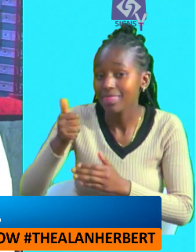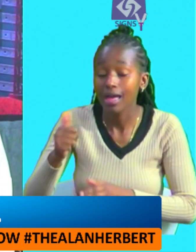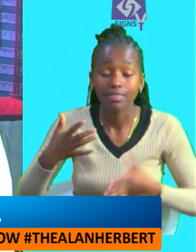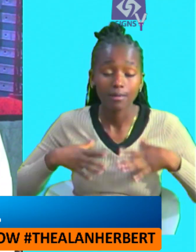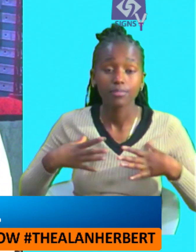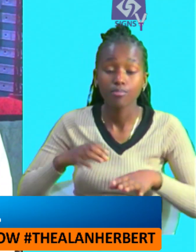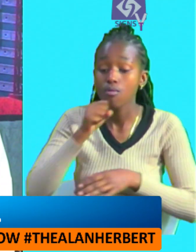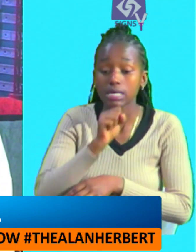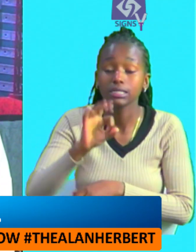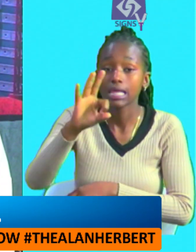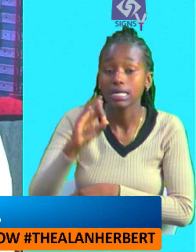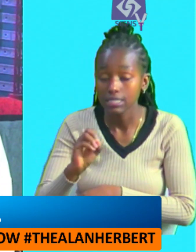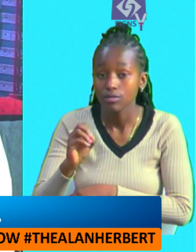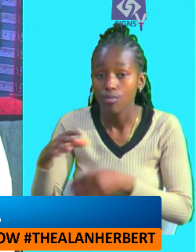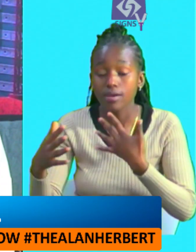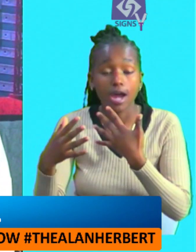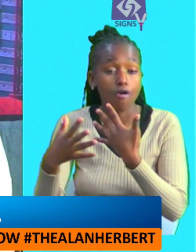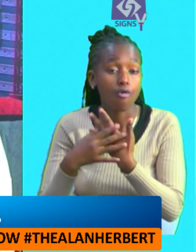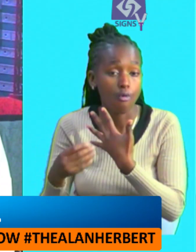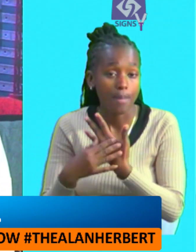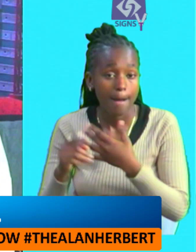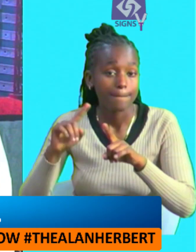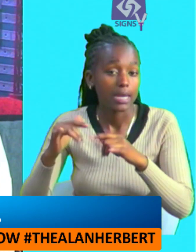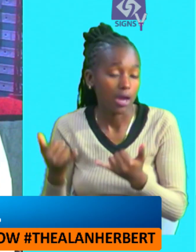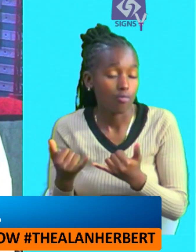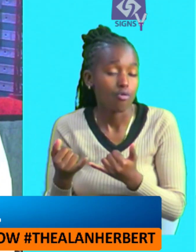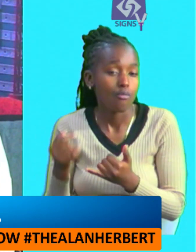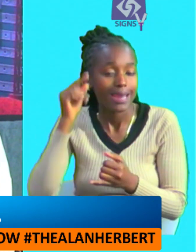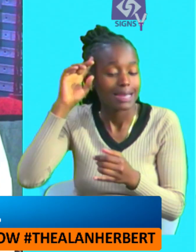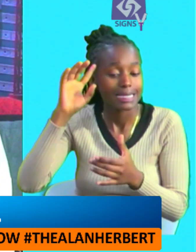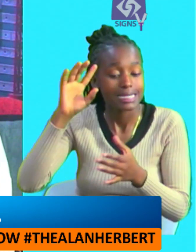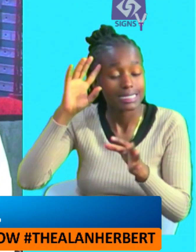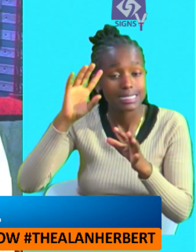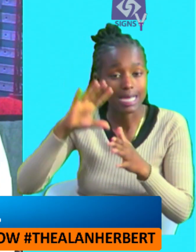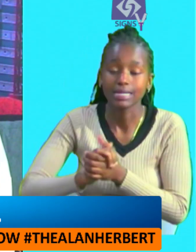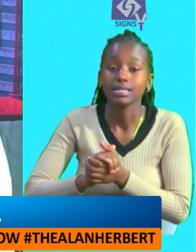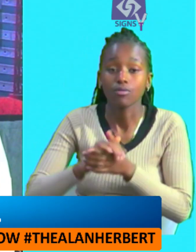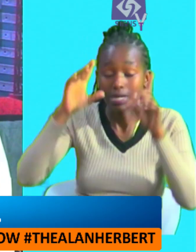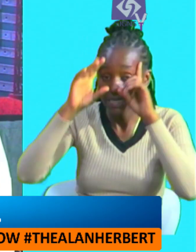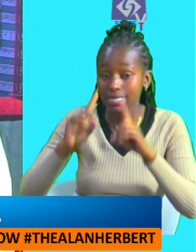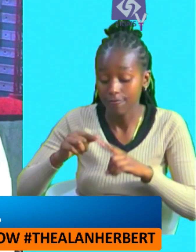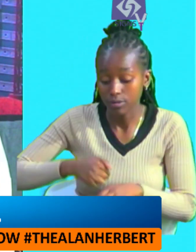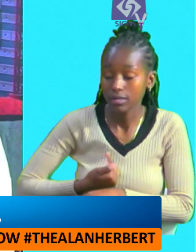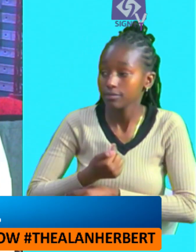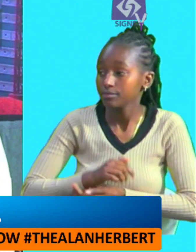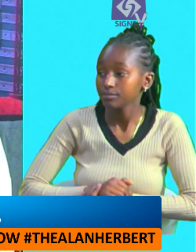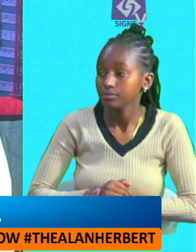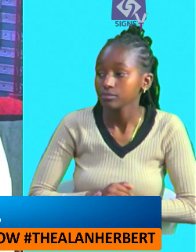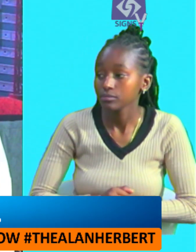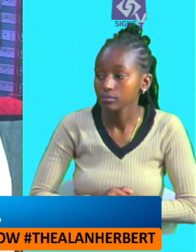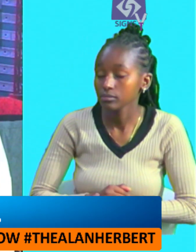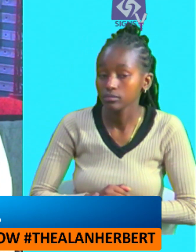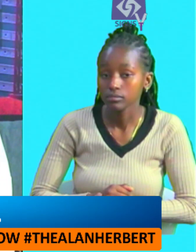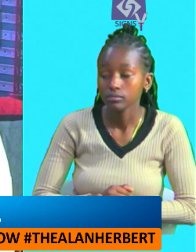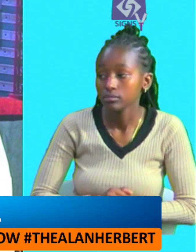you. You're living the 25-year expectation. So I think living yourself will be you